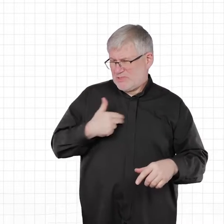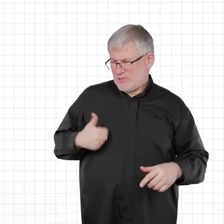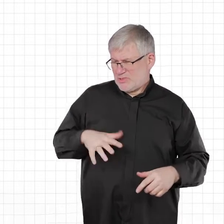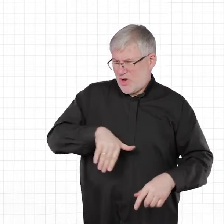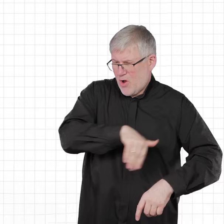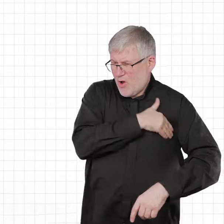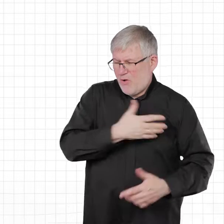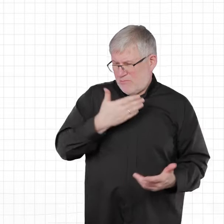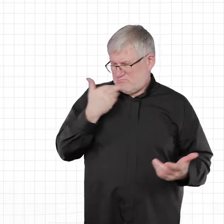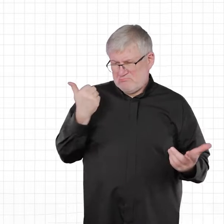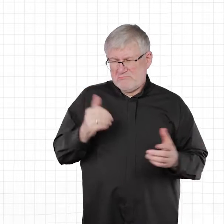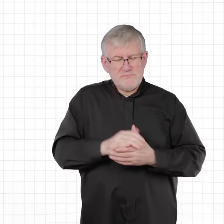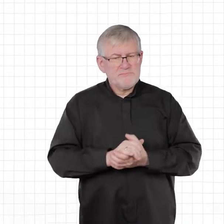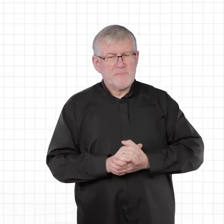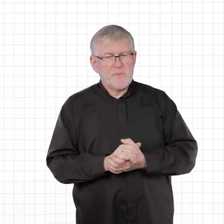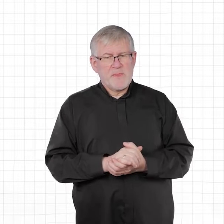send them